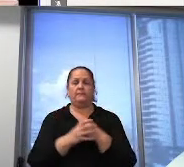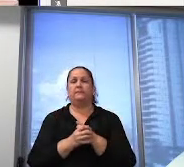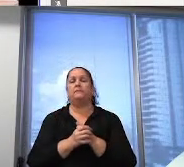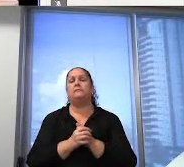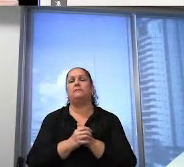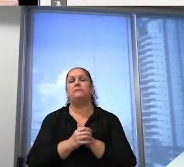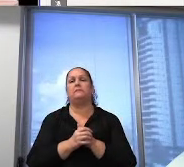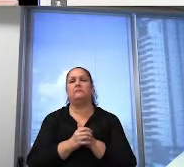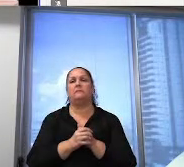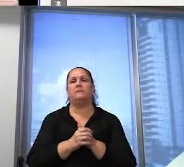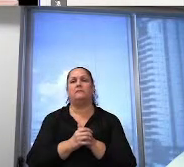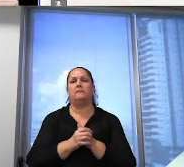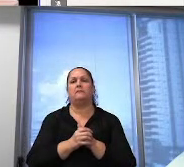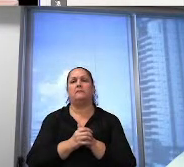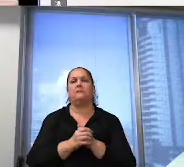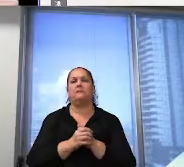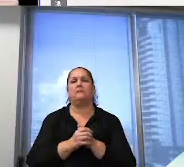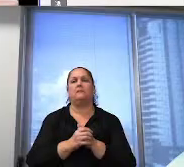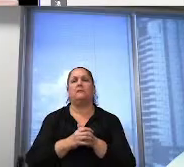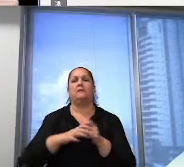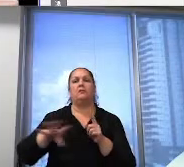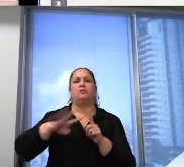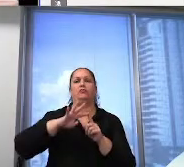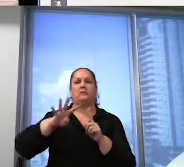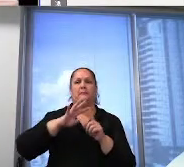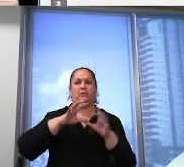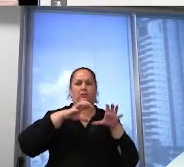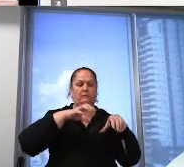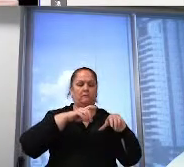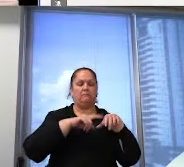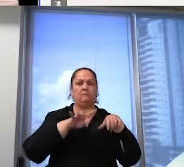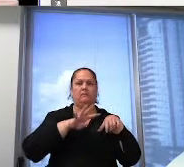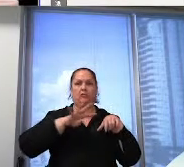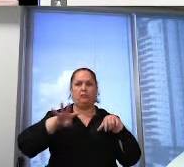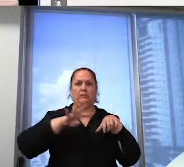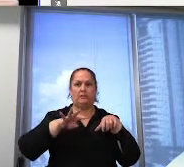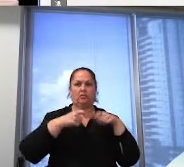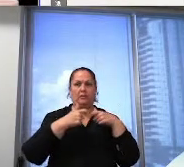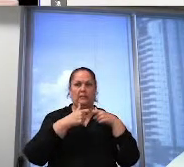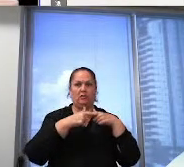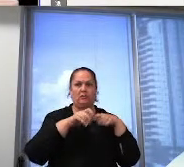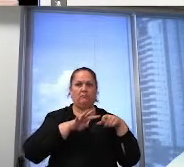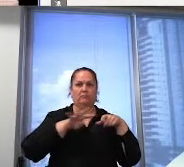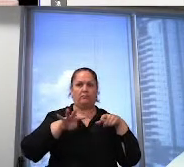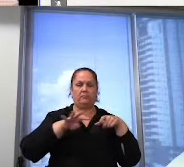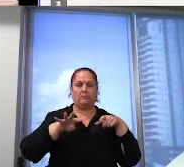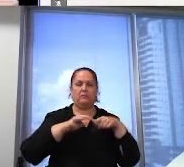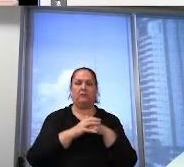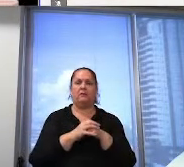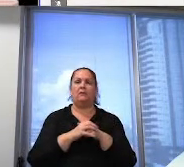the agenda, which is entitled Transmission Facilities. So we're in topic